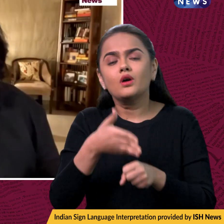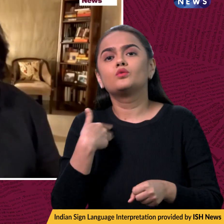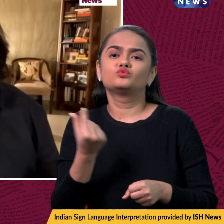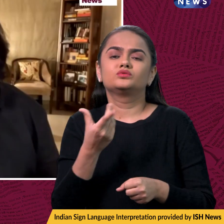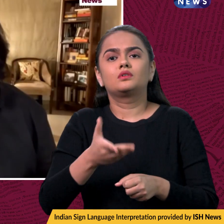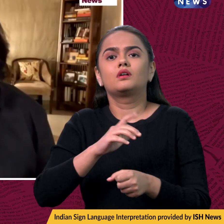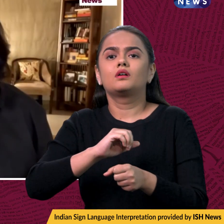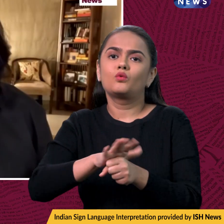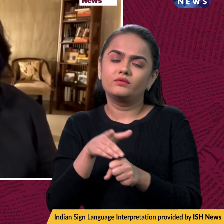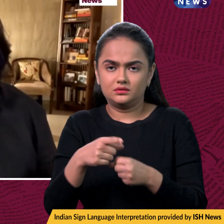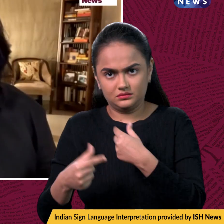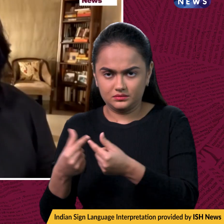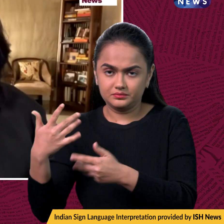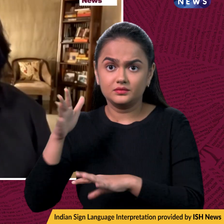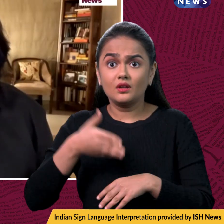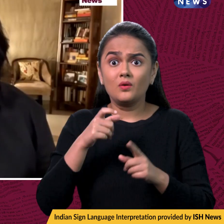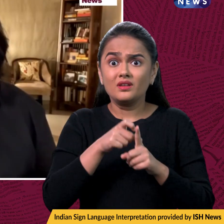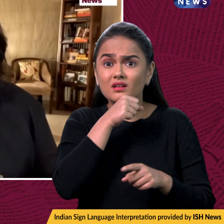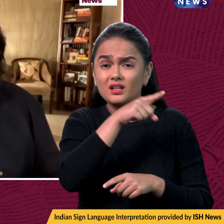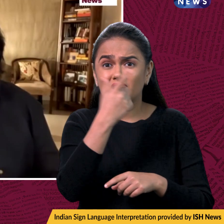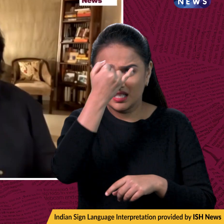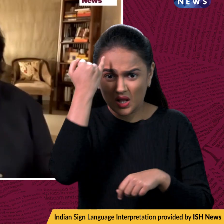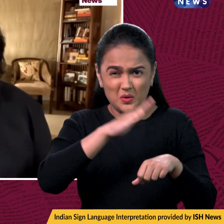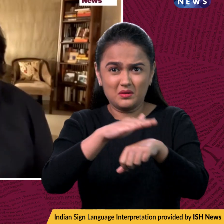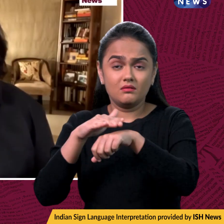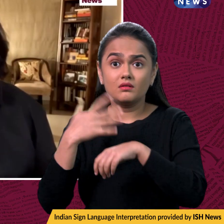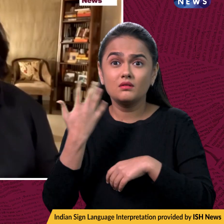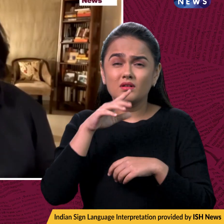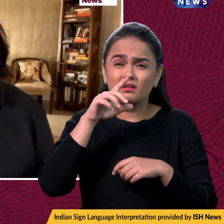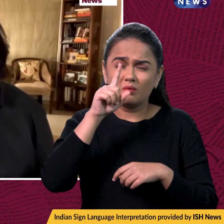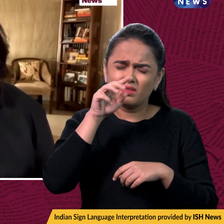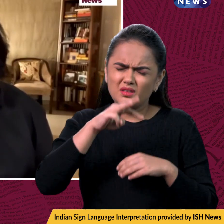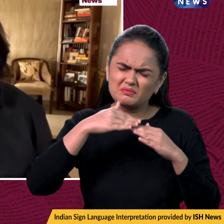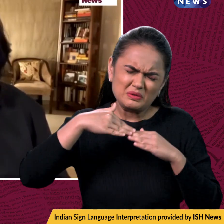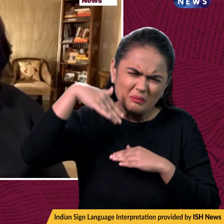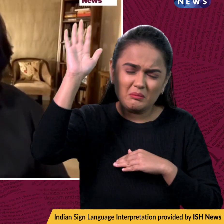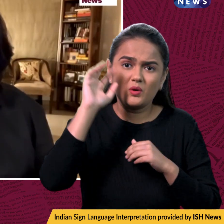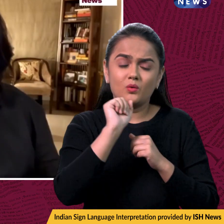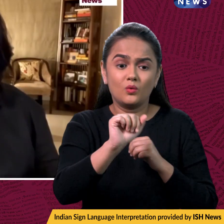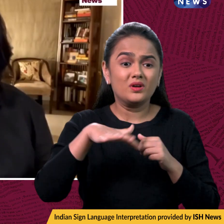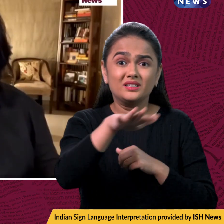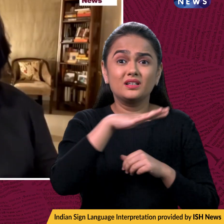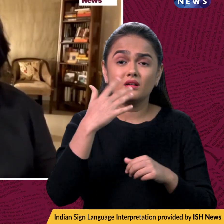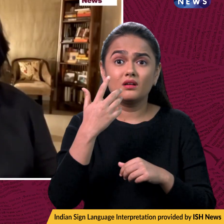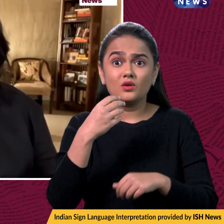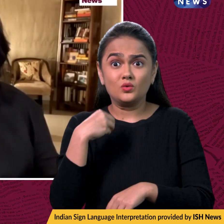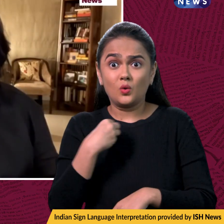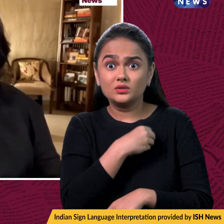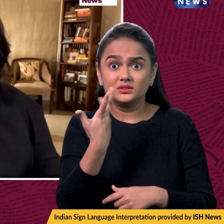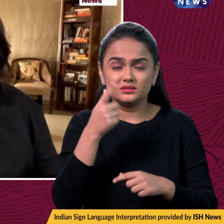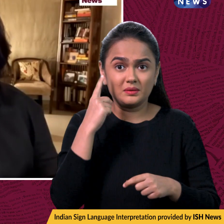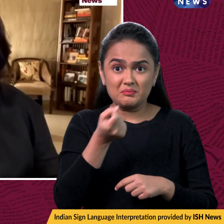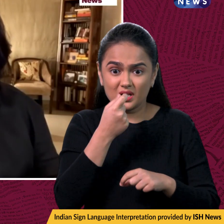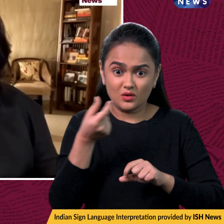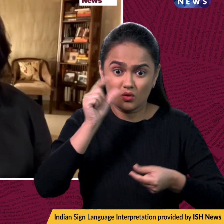while Delhi has issued a yellow alert on COVID, thousands of resident doctors are in police custody. These are doctors